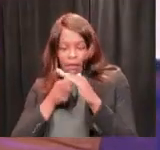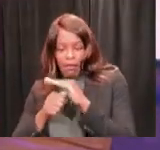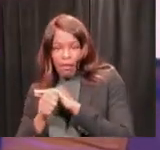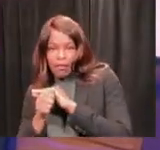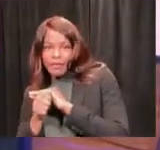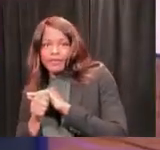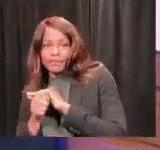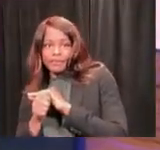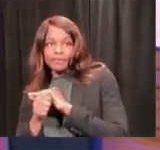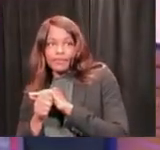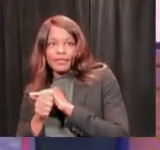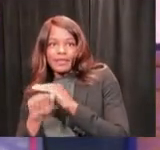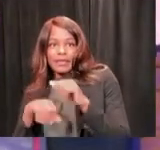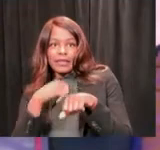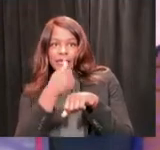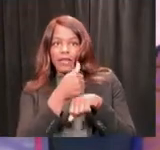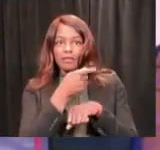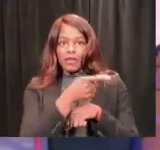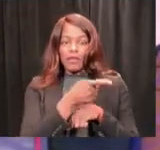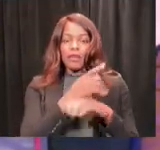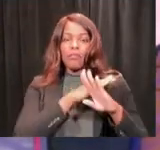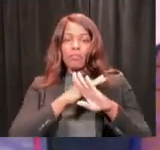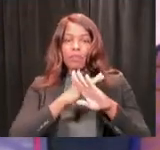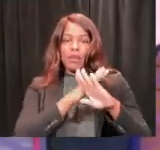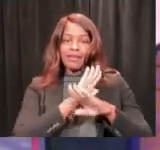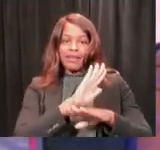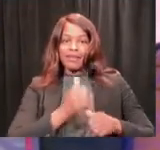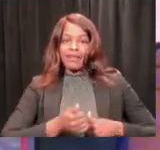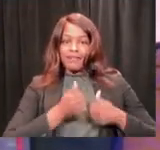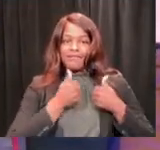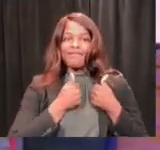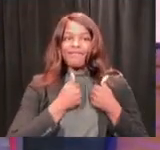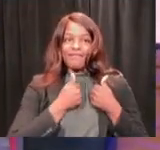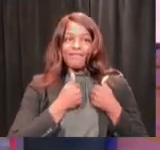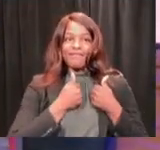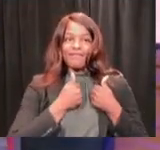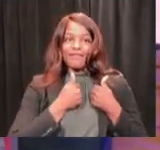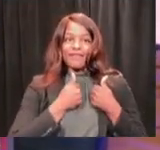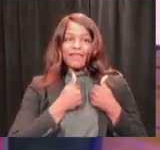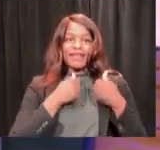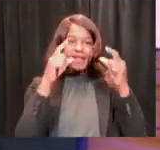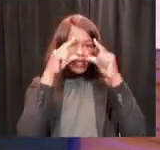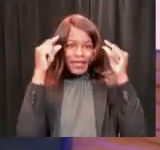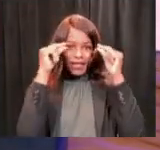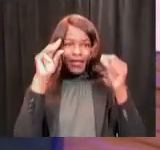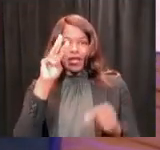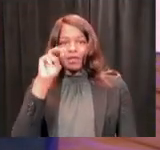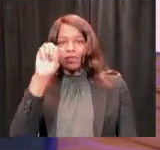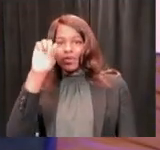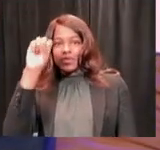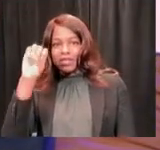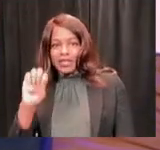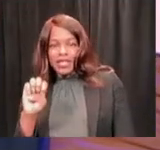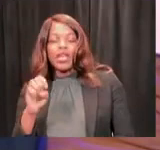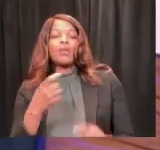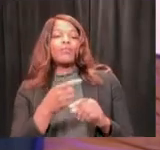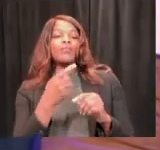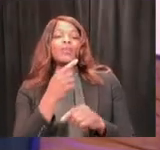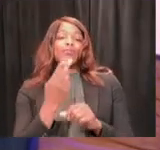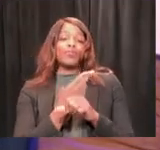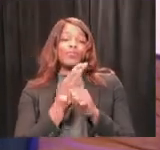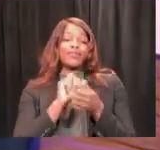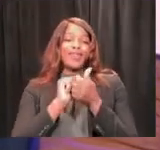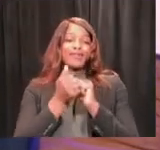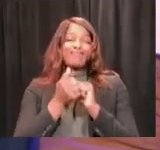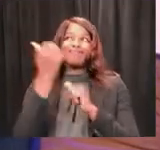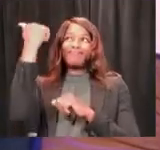would position Moses, and Moses, she would protect his life. And ultimately, Moses would be used greatly by God, but Moses would never